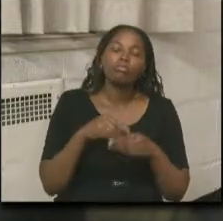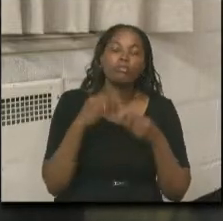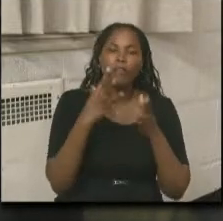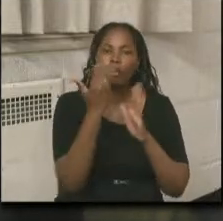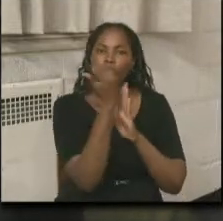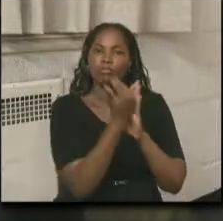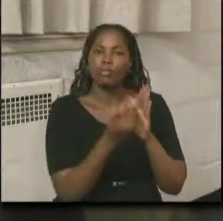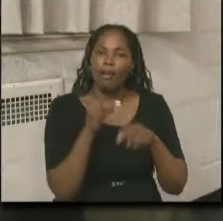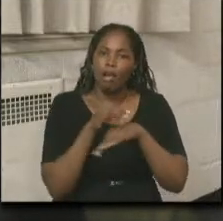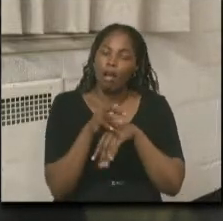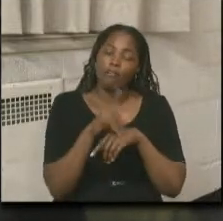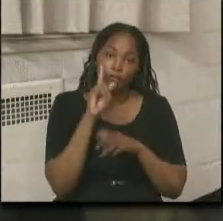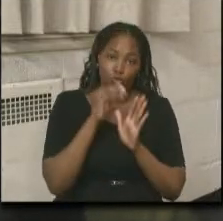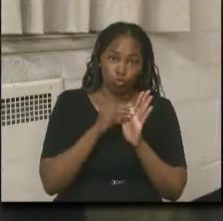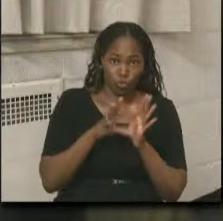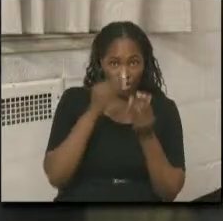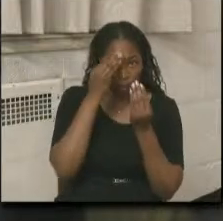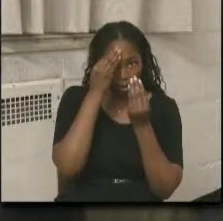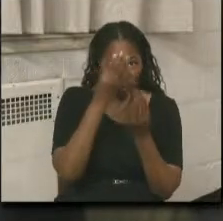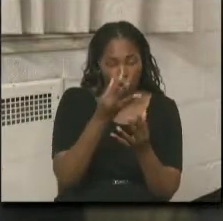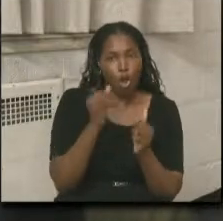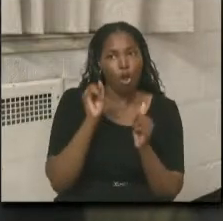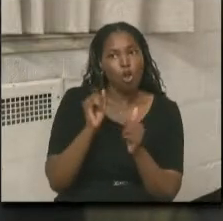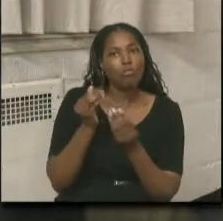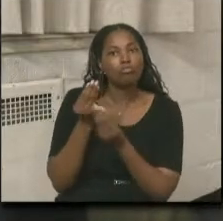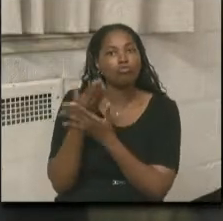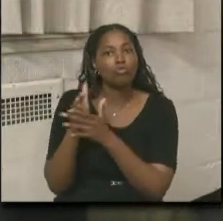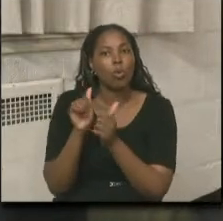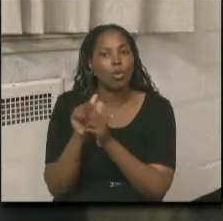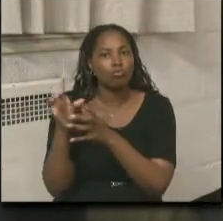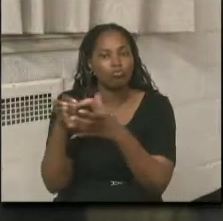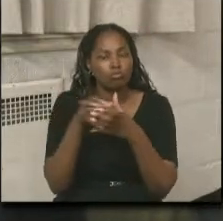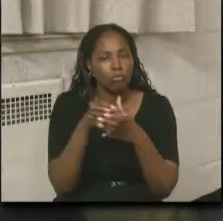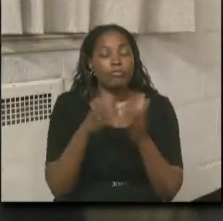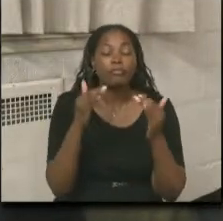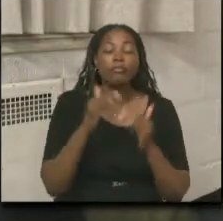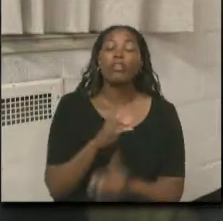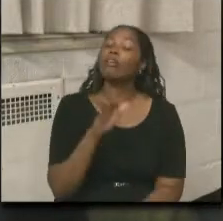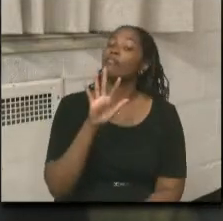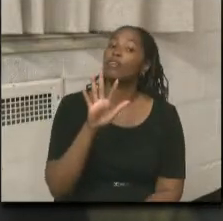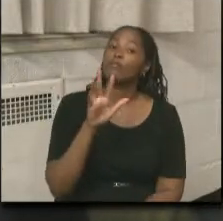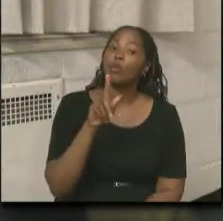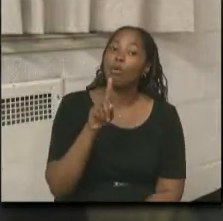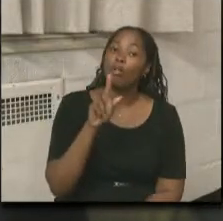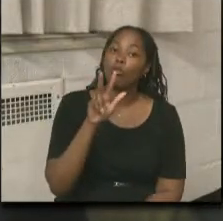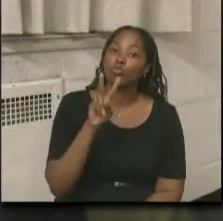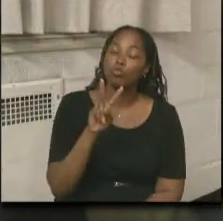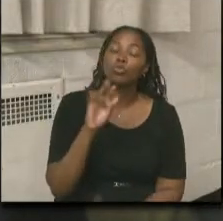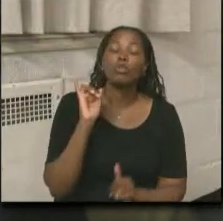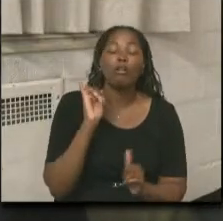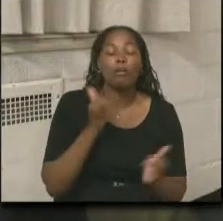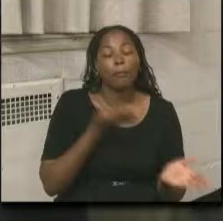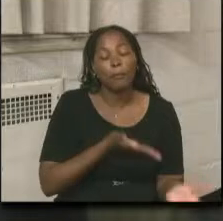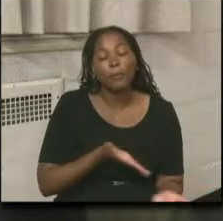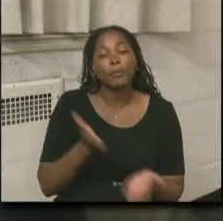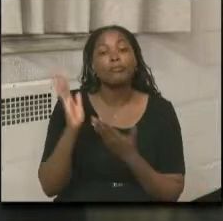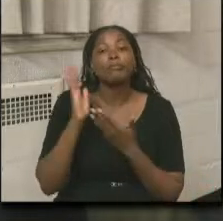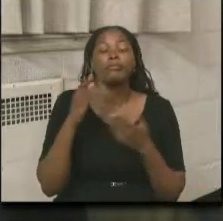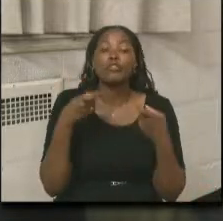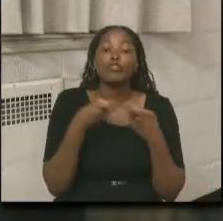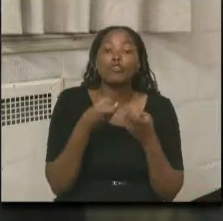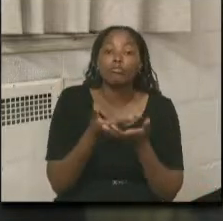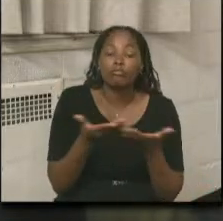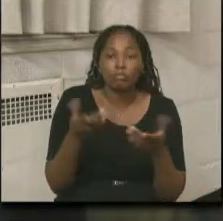which student information can be provided to entities. Board Policy 5132, Portable Electronic Devices in the Schools. This